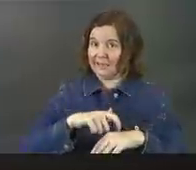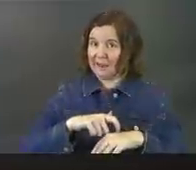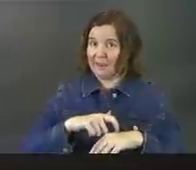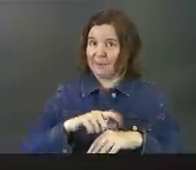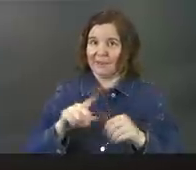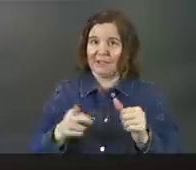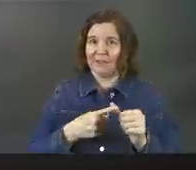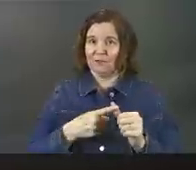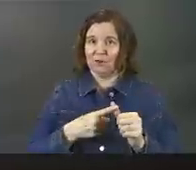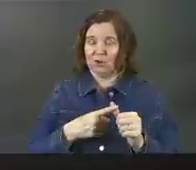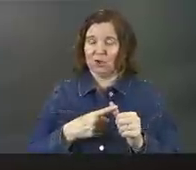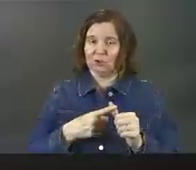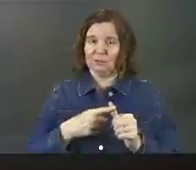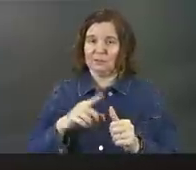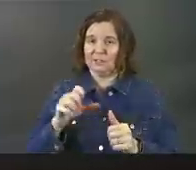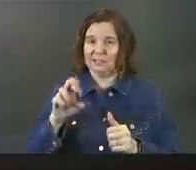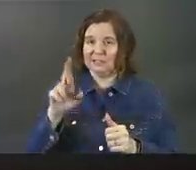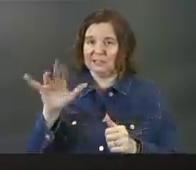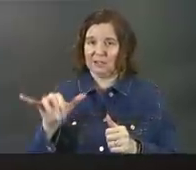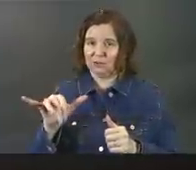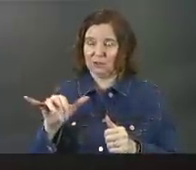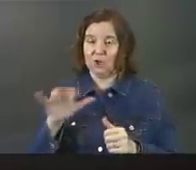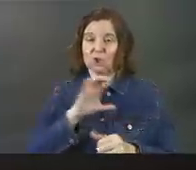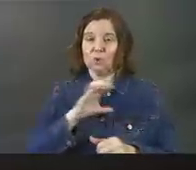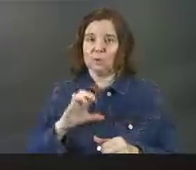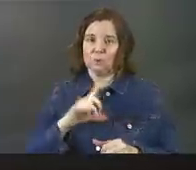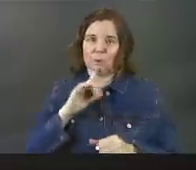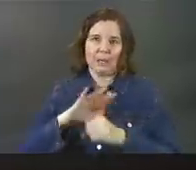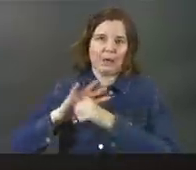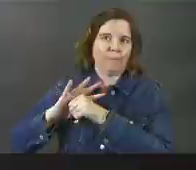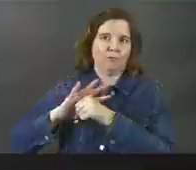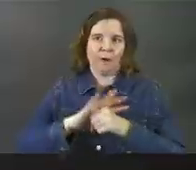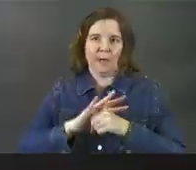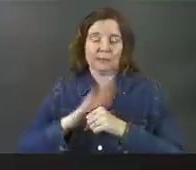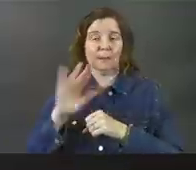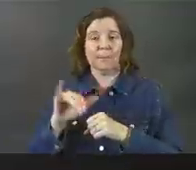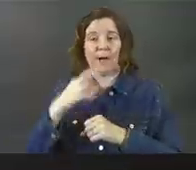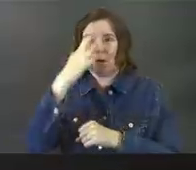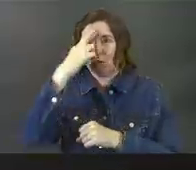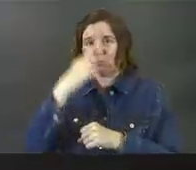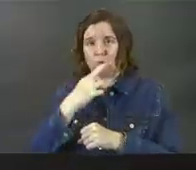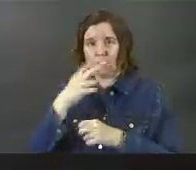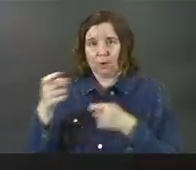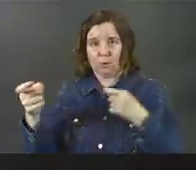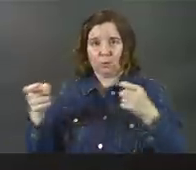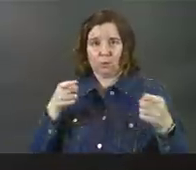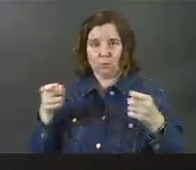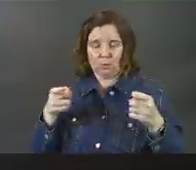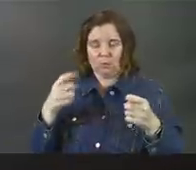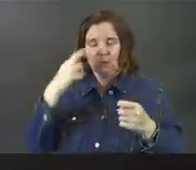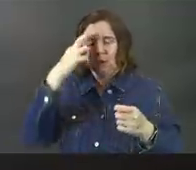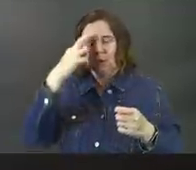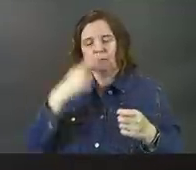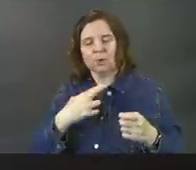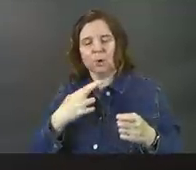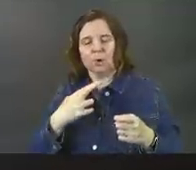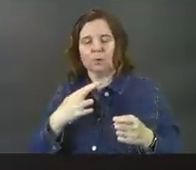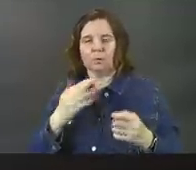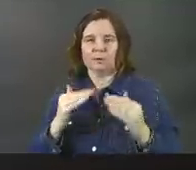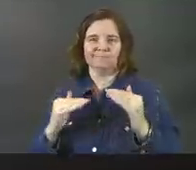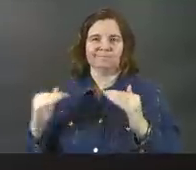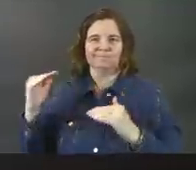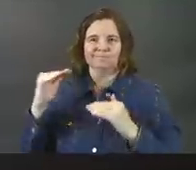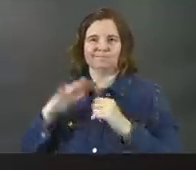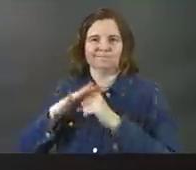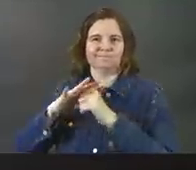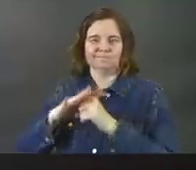in this the first century world, Christians were being heavily oppressed by Roman rulership, okay? Rome was the